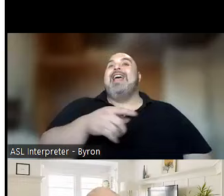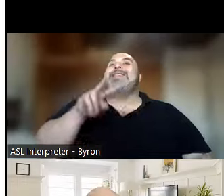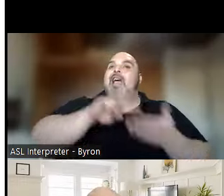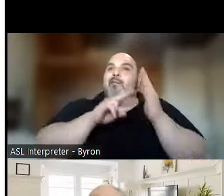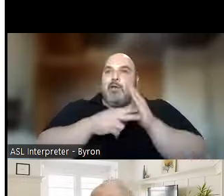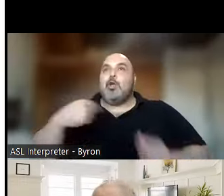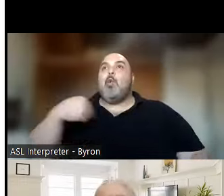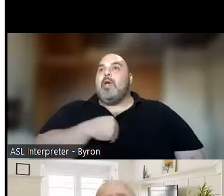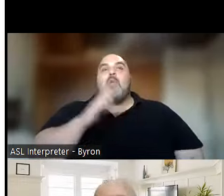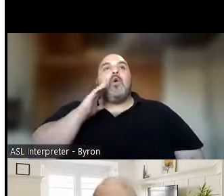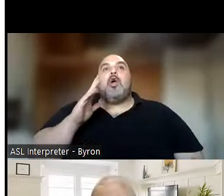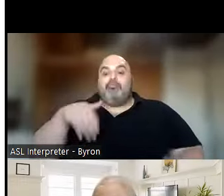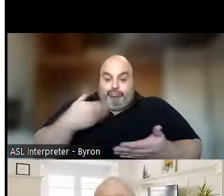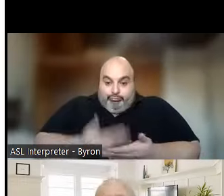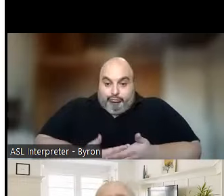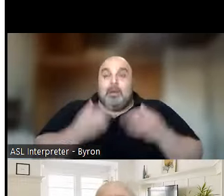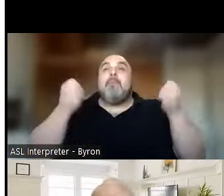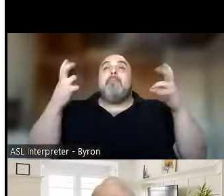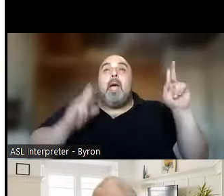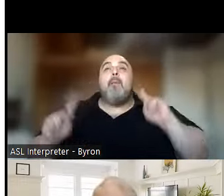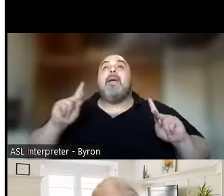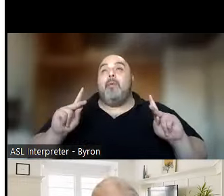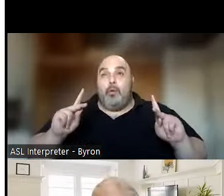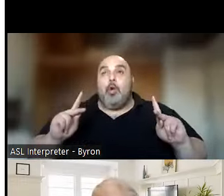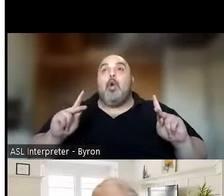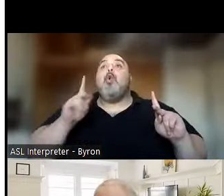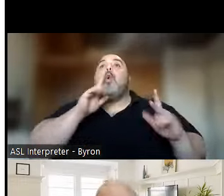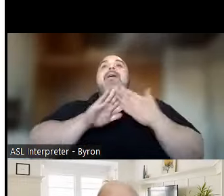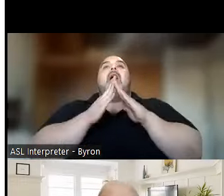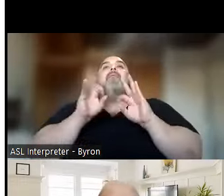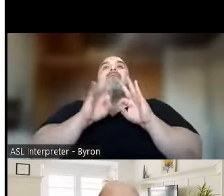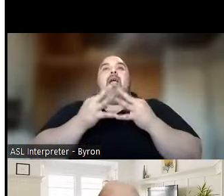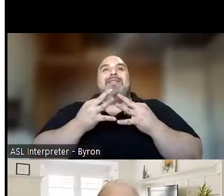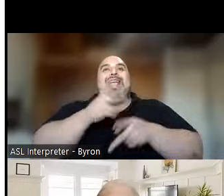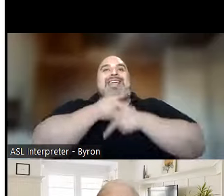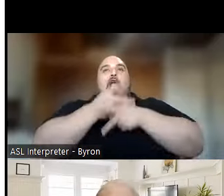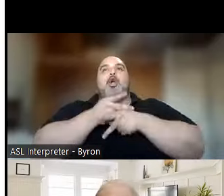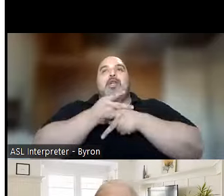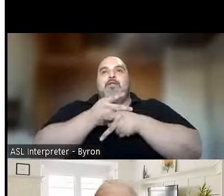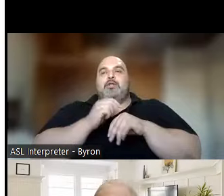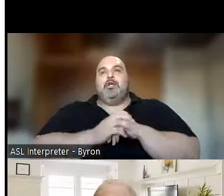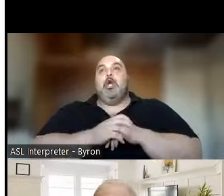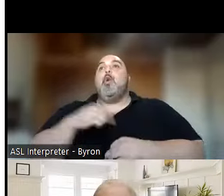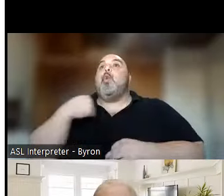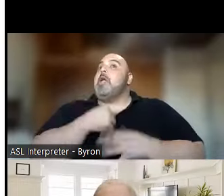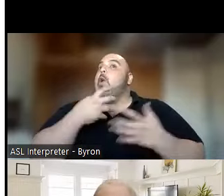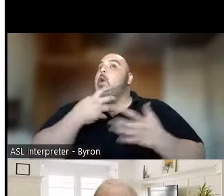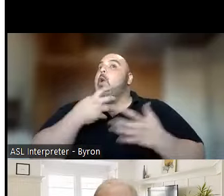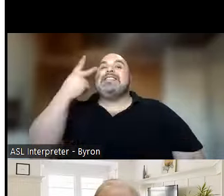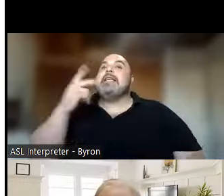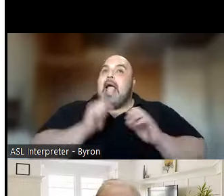going to end up with a whole bunch of folks who are going to become family caregivers. And so we would like to see